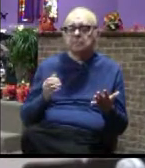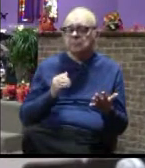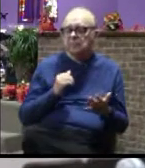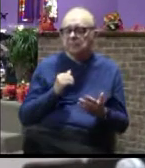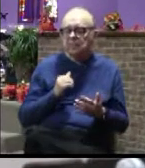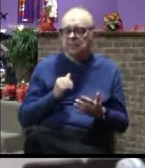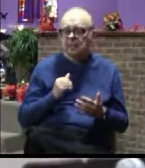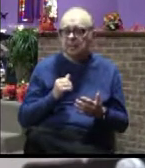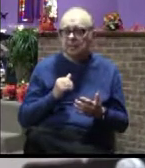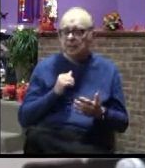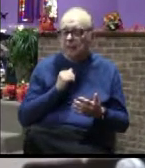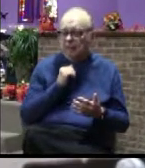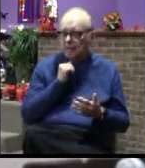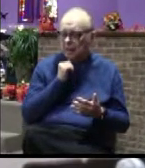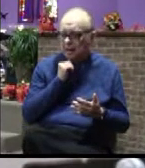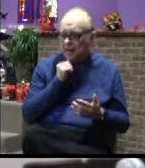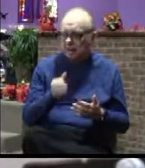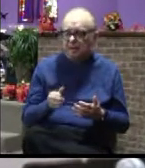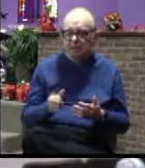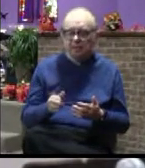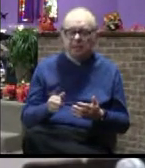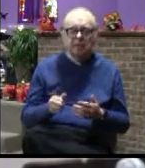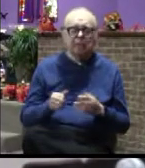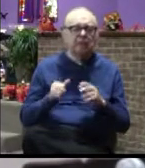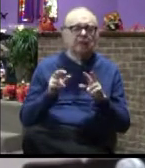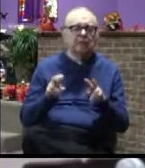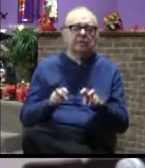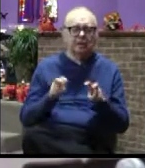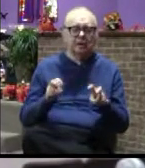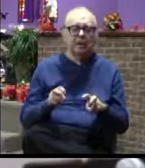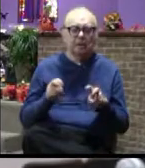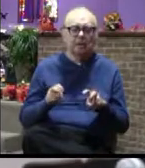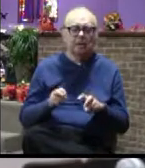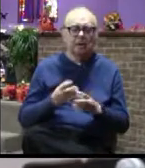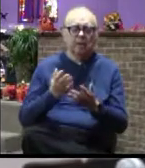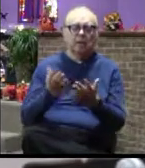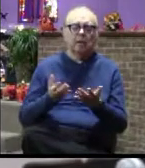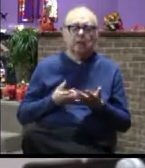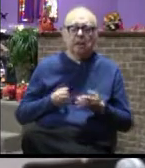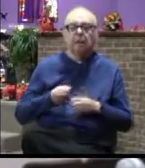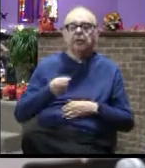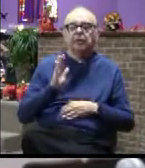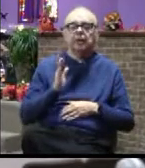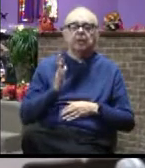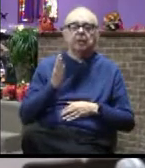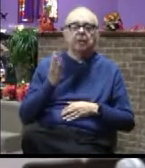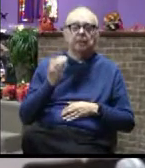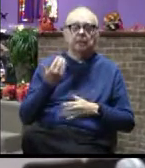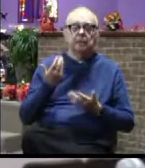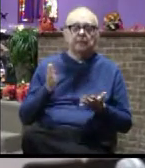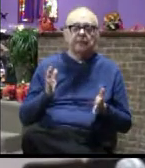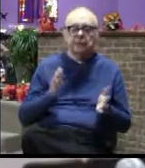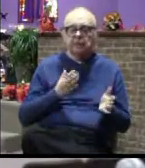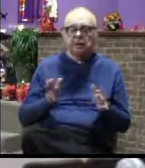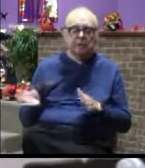I'm not really selfish and you can't define it as selfish, but I want everything that God's got planned for me